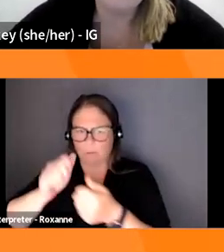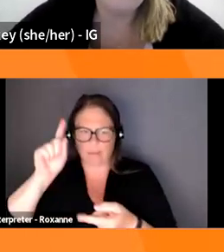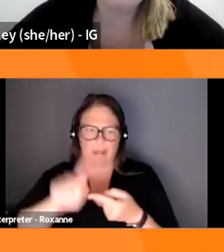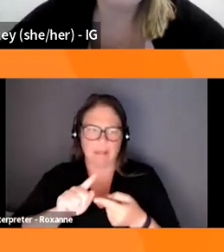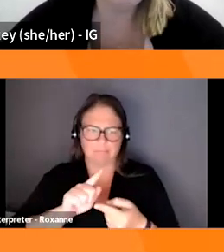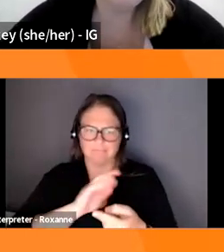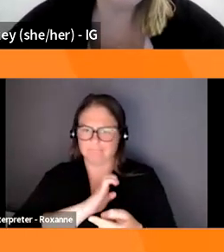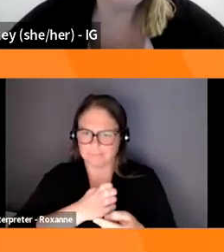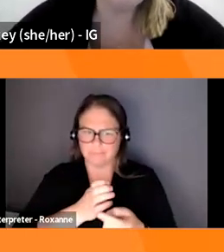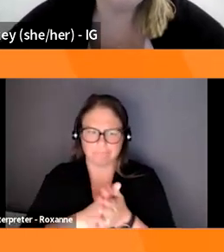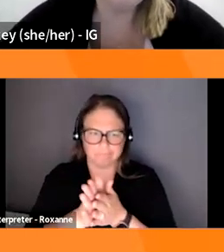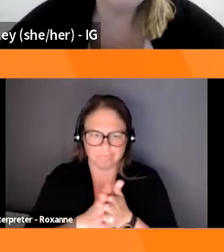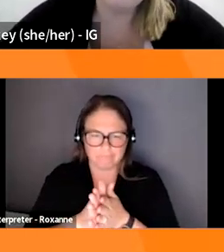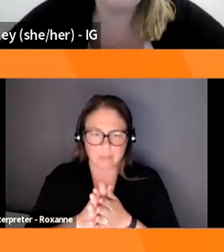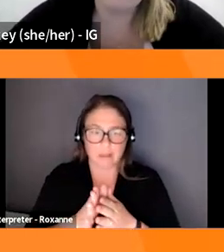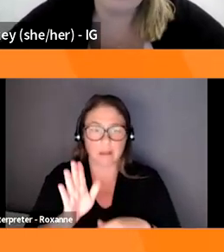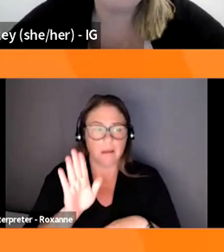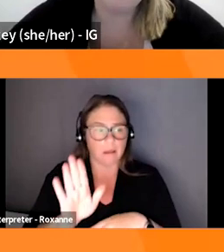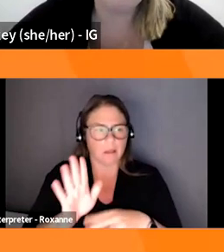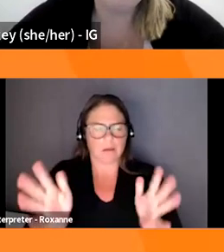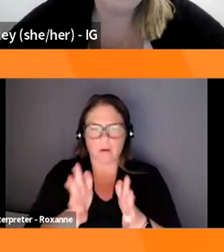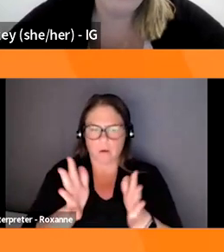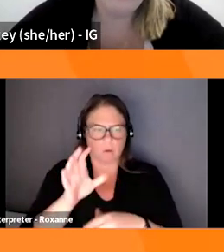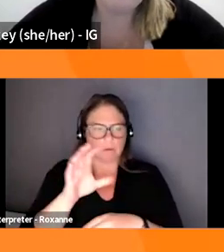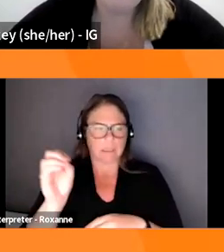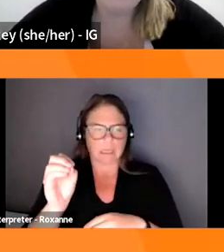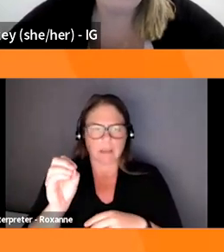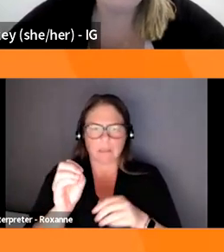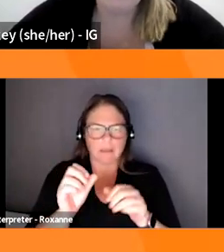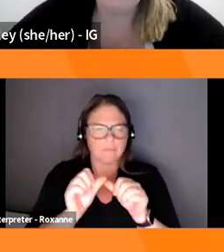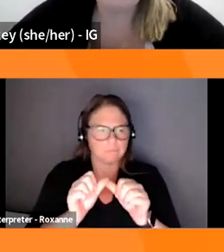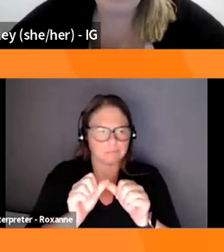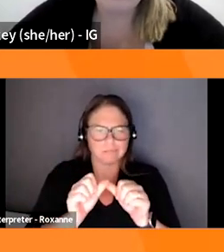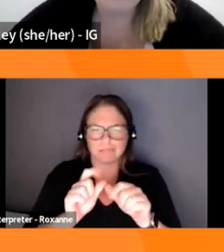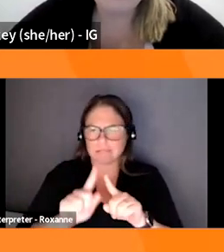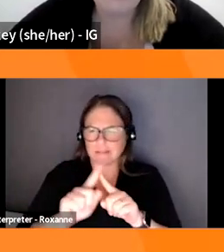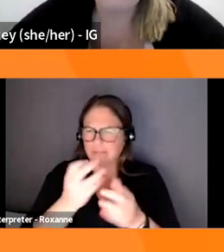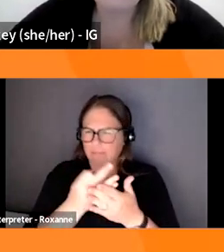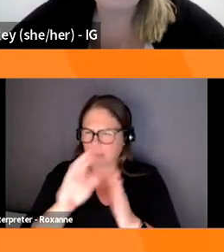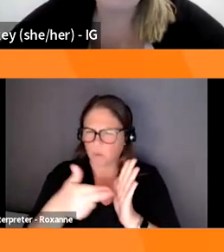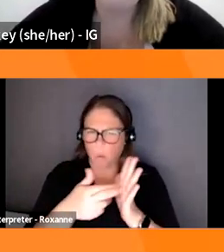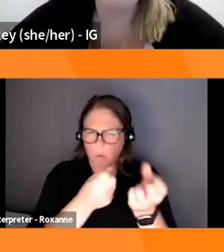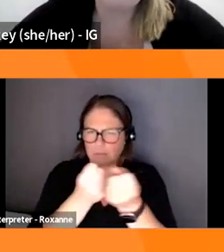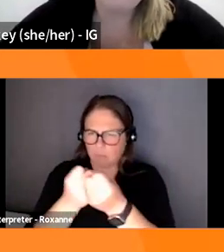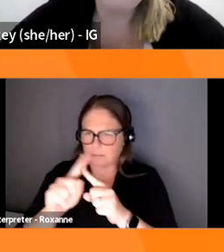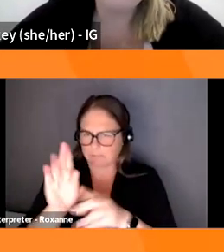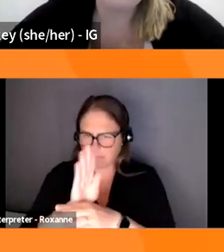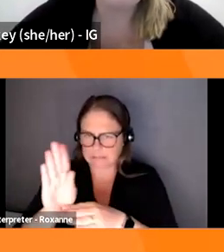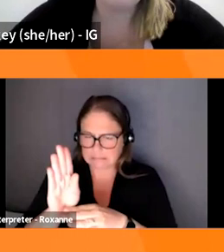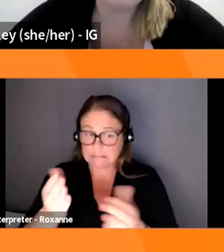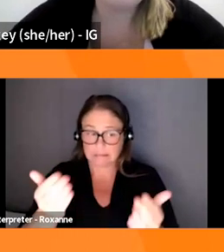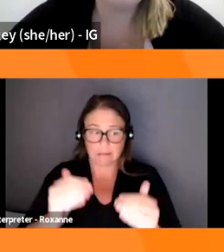manufacturing, and distribution companies throughout her career. And then we have Katie Sutter as well. She has an academic,